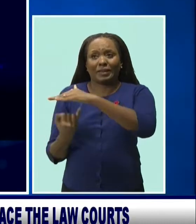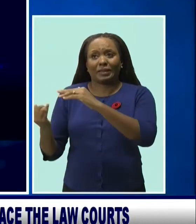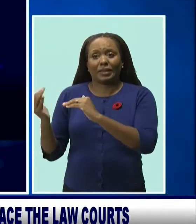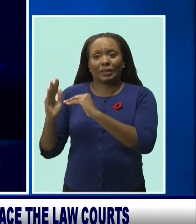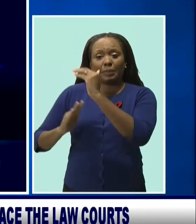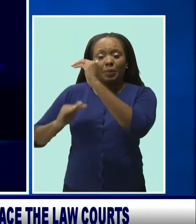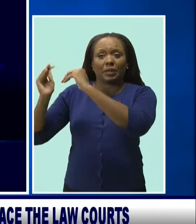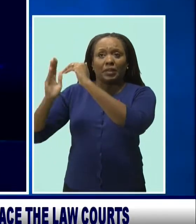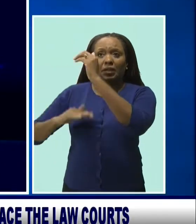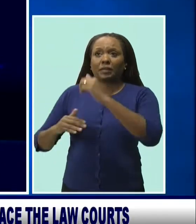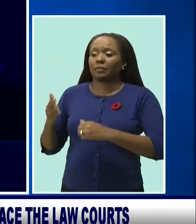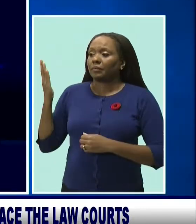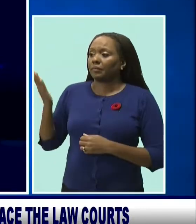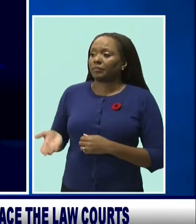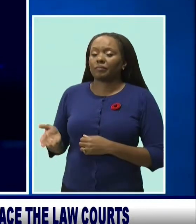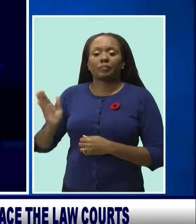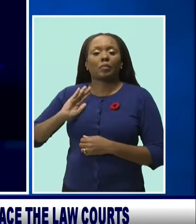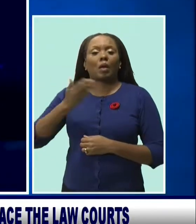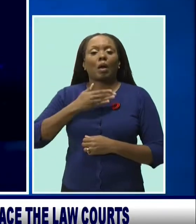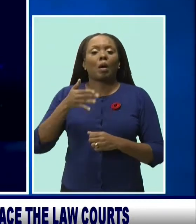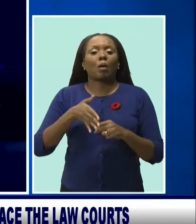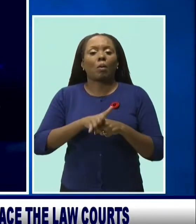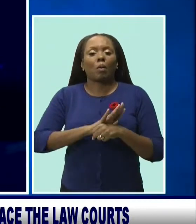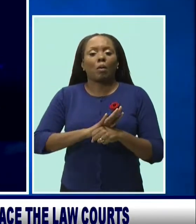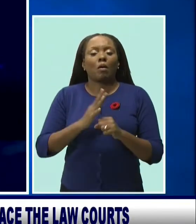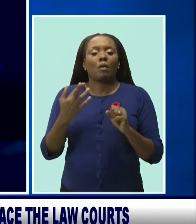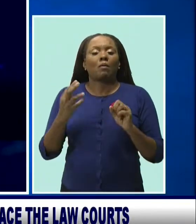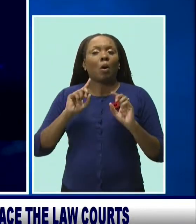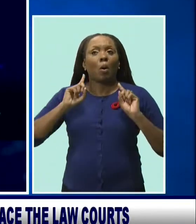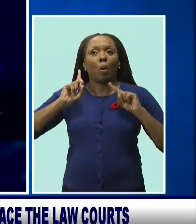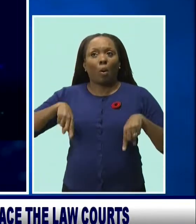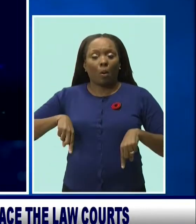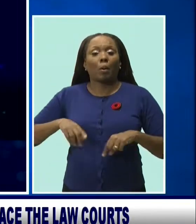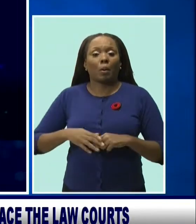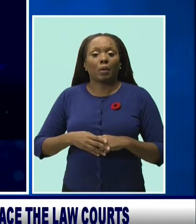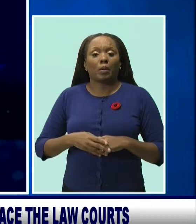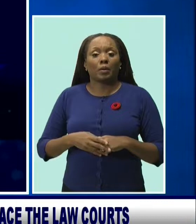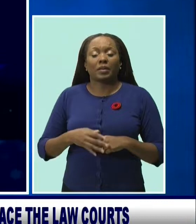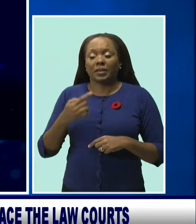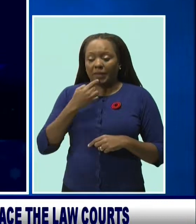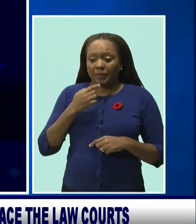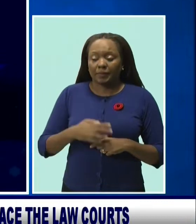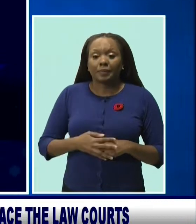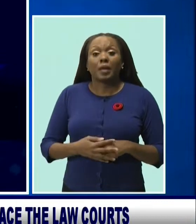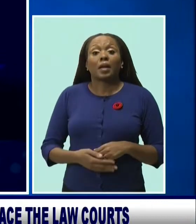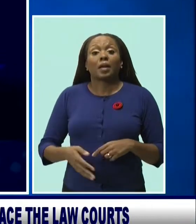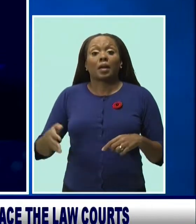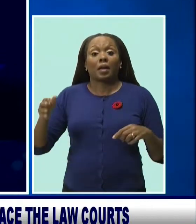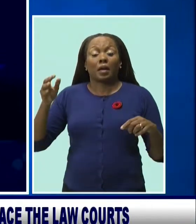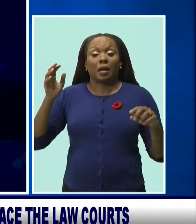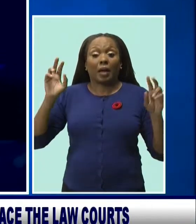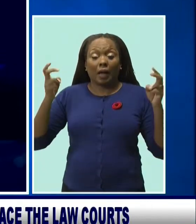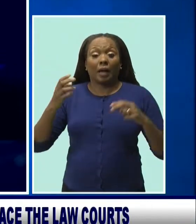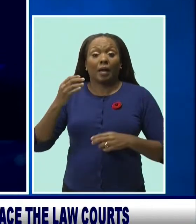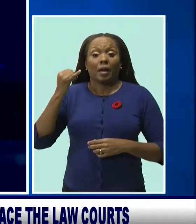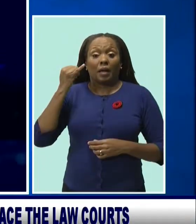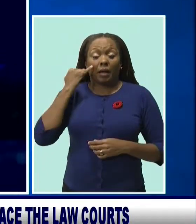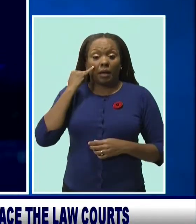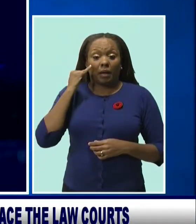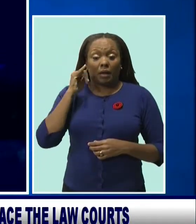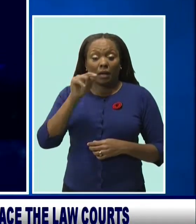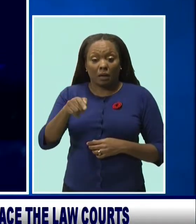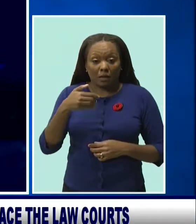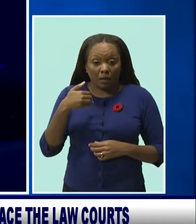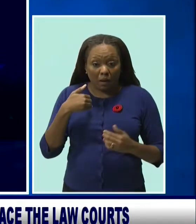Our COVID order requires that if the public health official determines that a person either has COVID